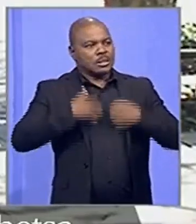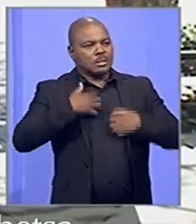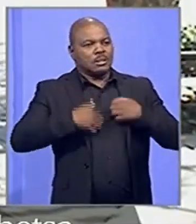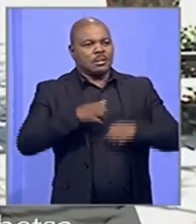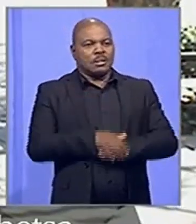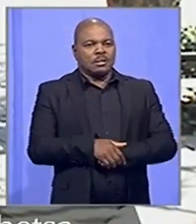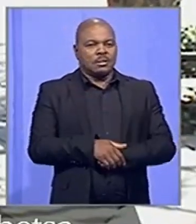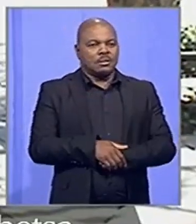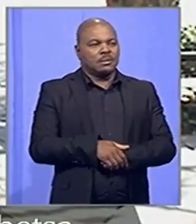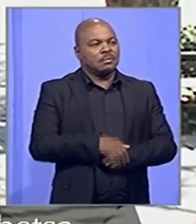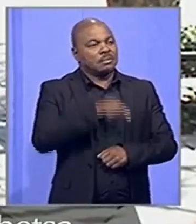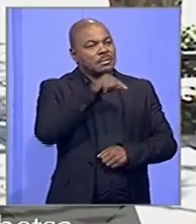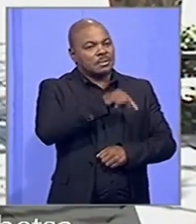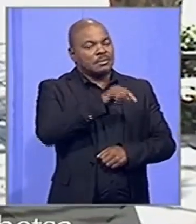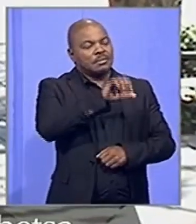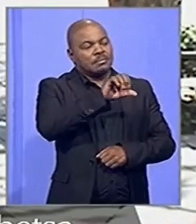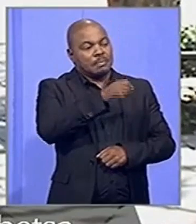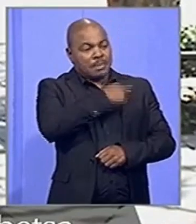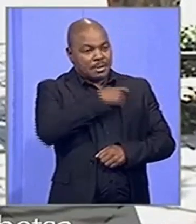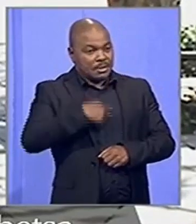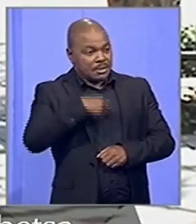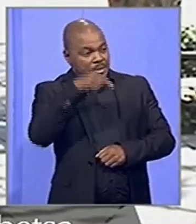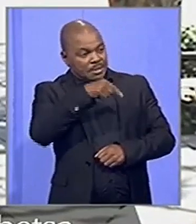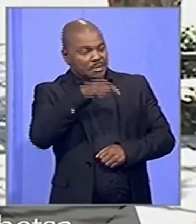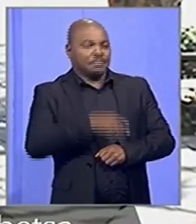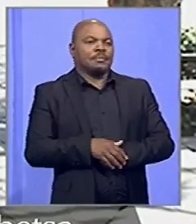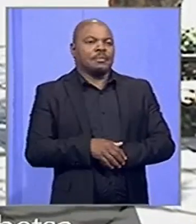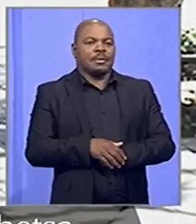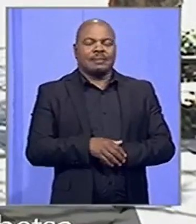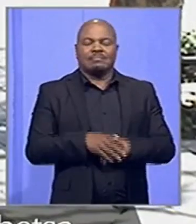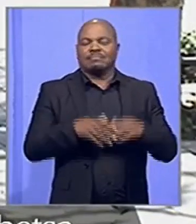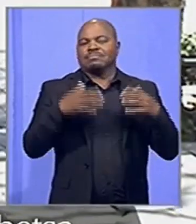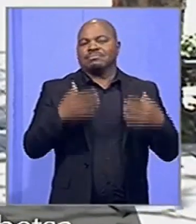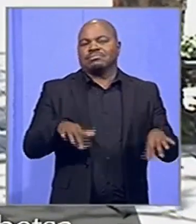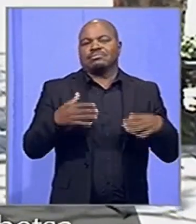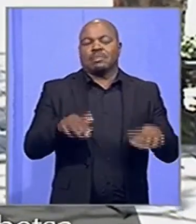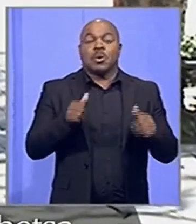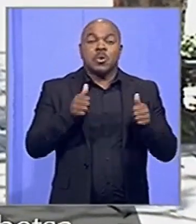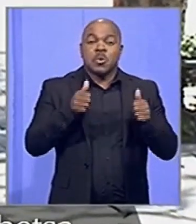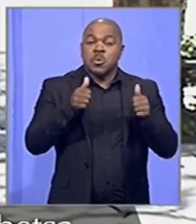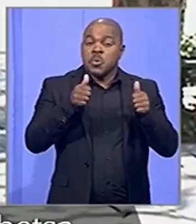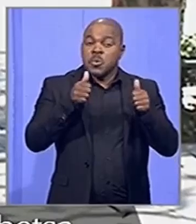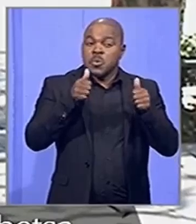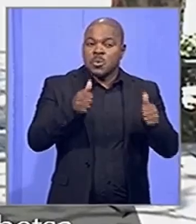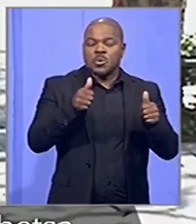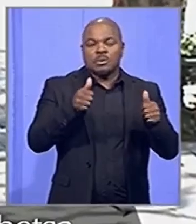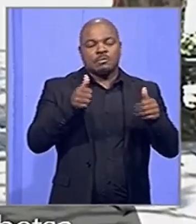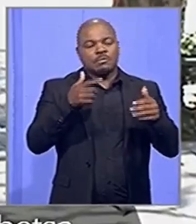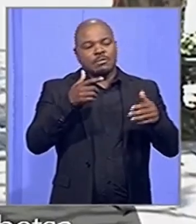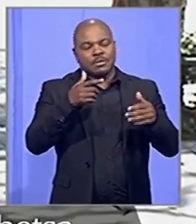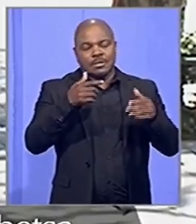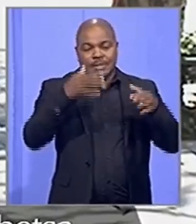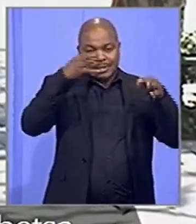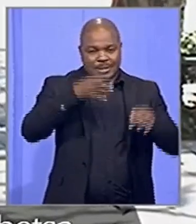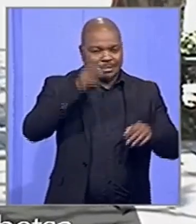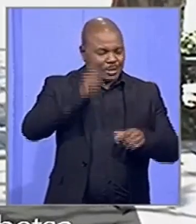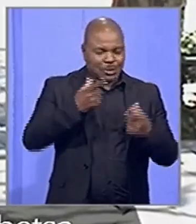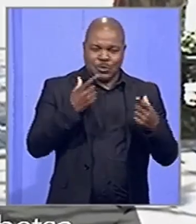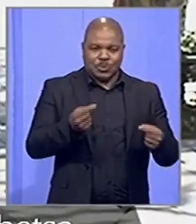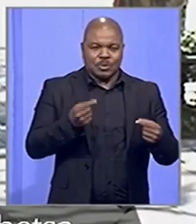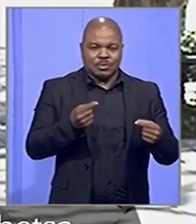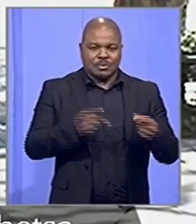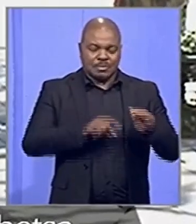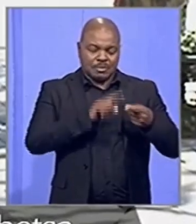the president, he's got a very good and harsh decision to make this afternoon